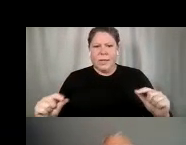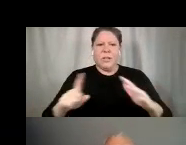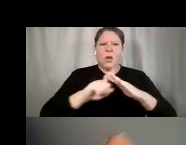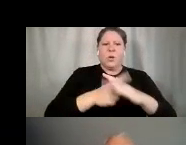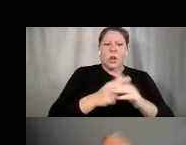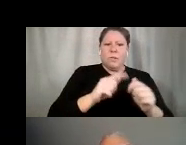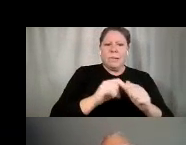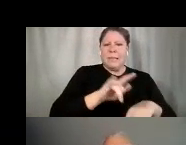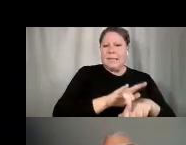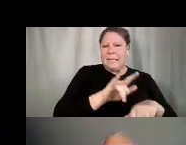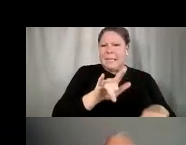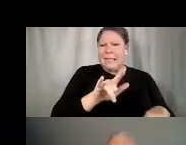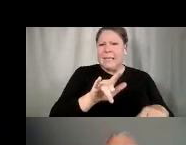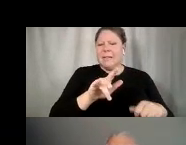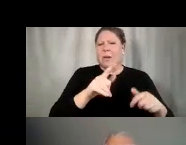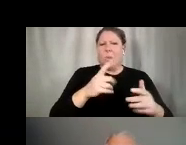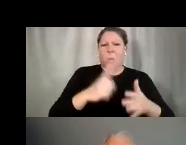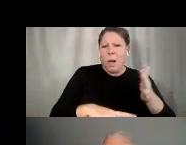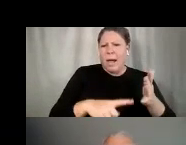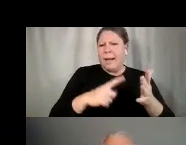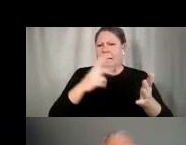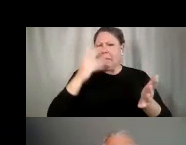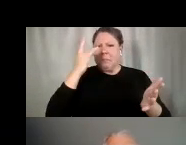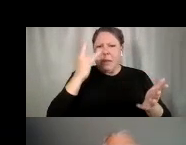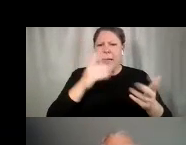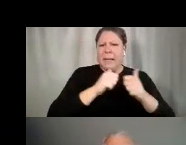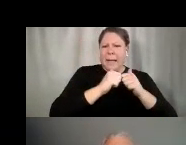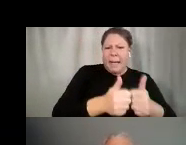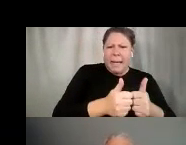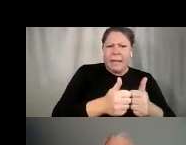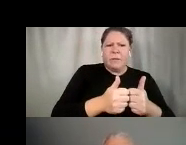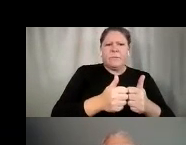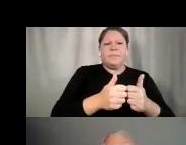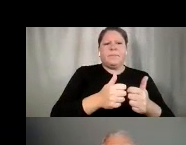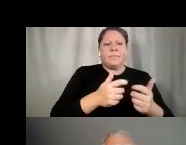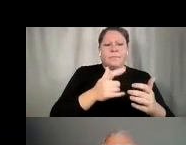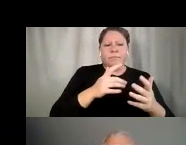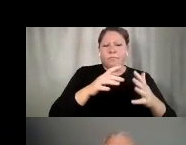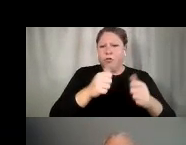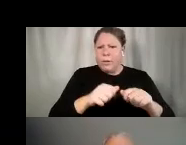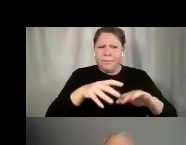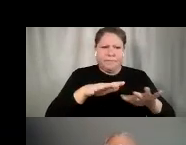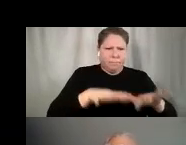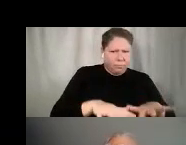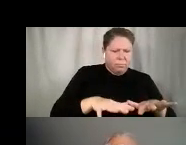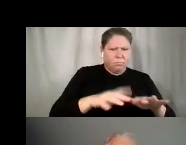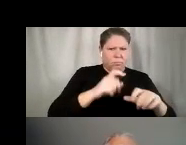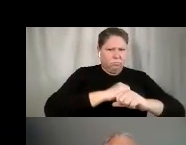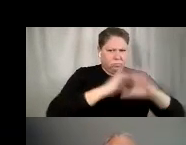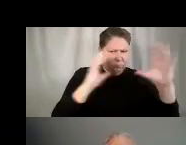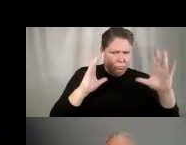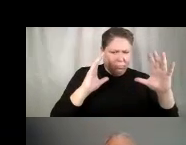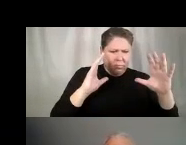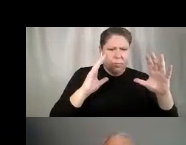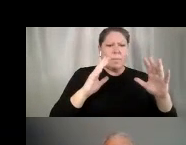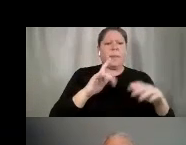figuring out the what, the how, and the why. We're going to start off with kind of this grounding, get our bearings. And then when we start